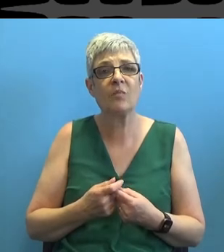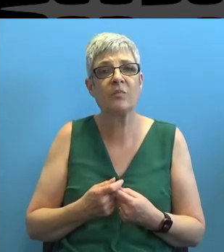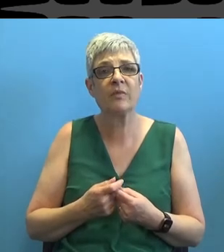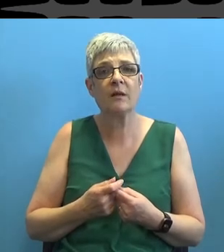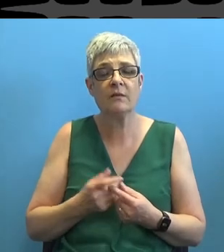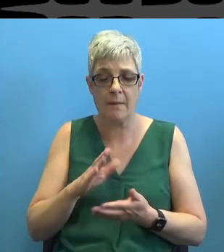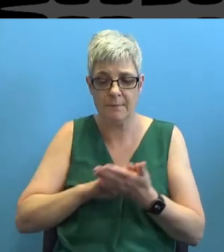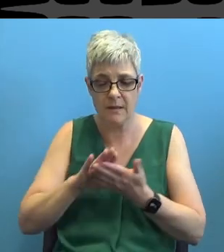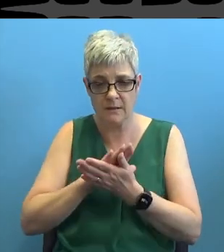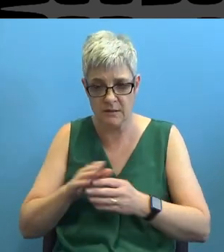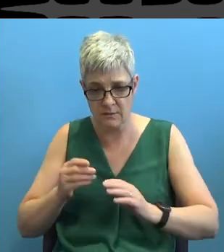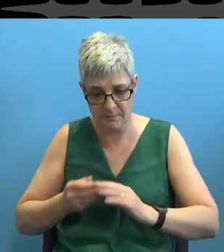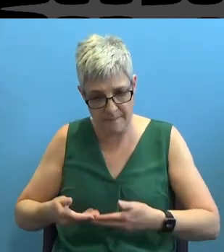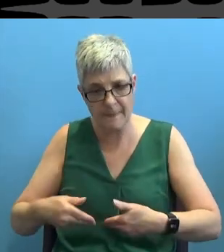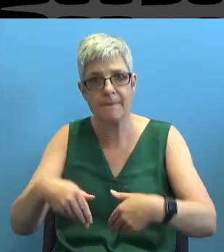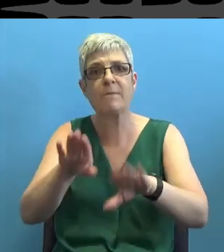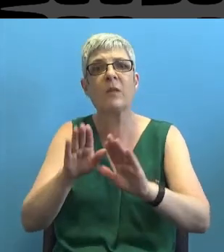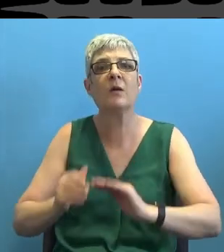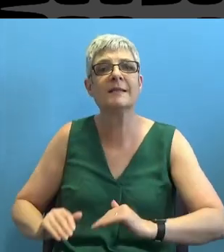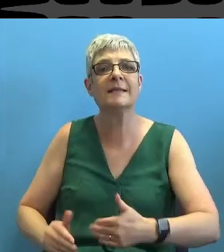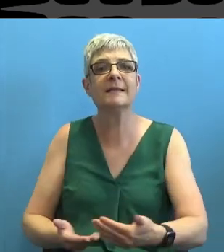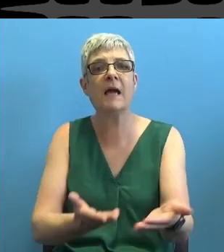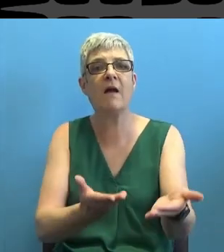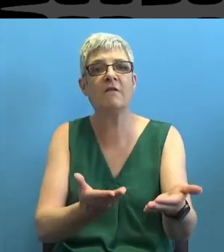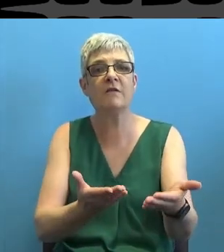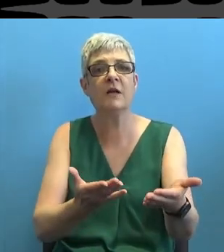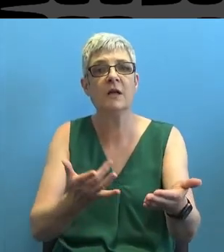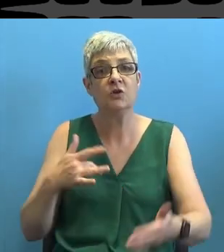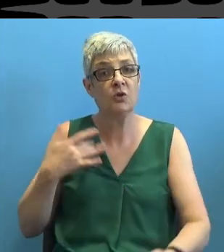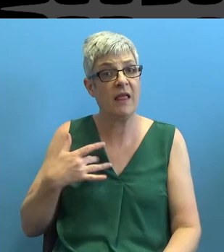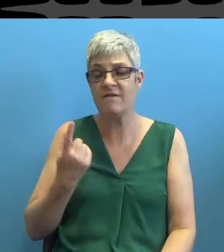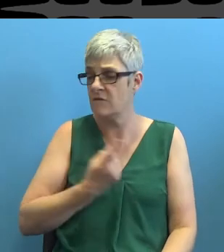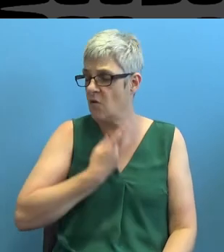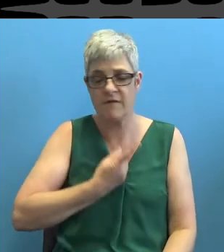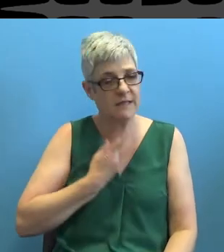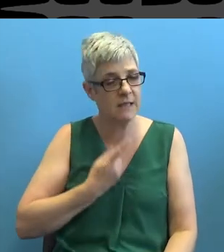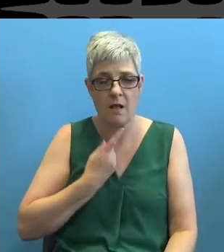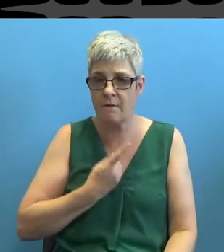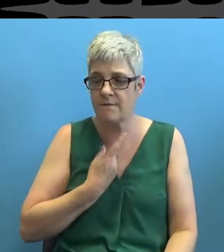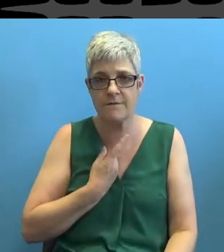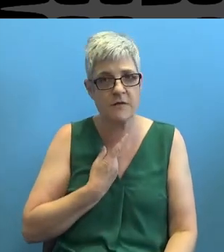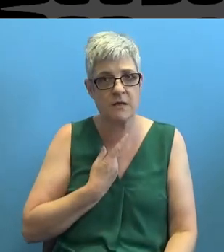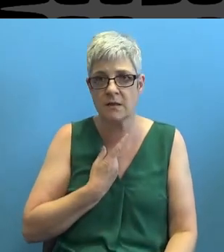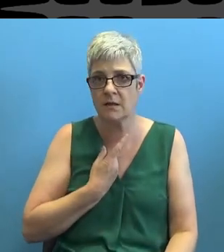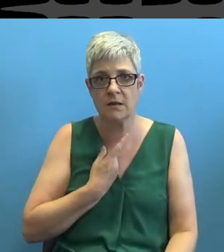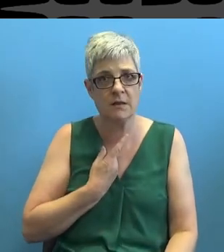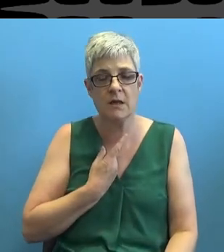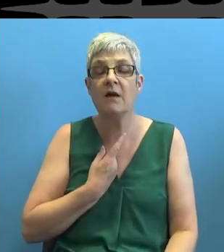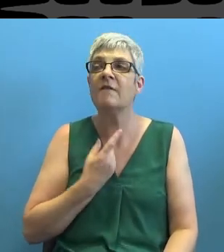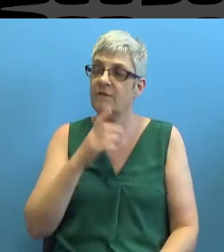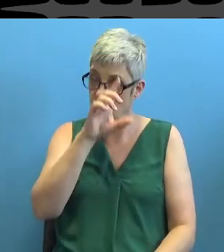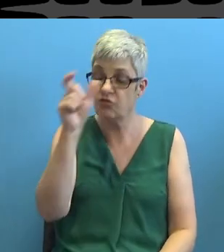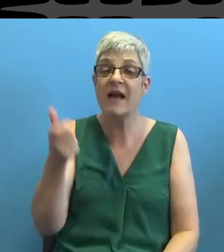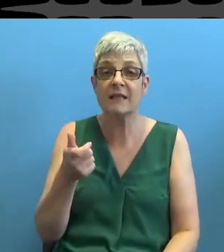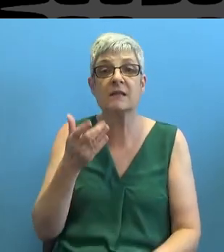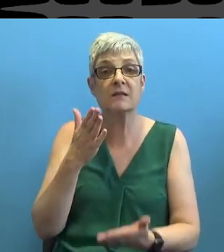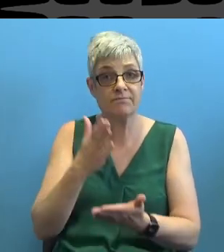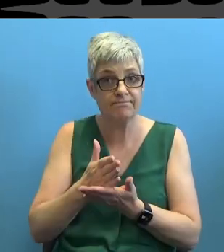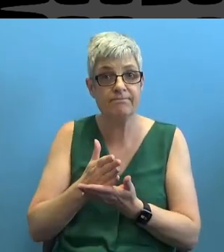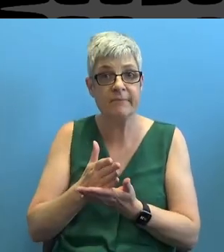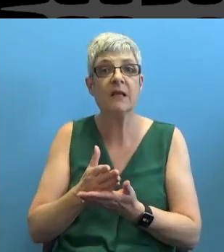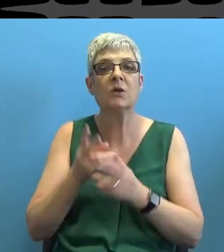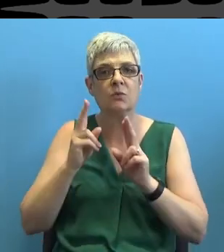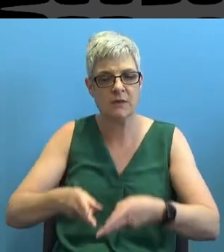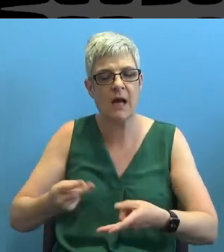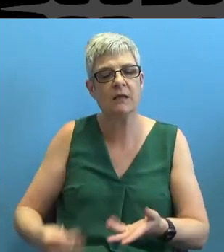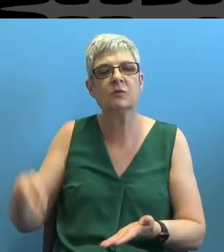we go to serve, to live not for ourselves, but for Christ who died and rose for